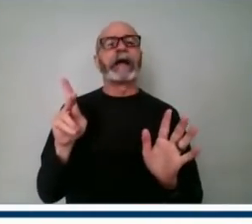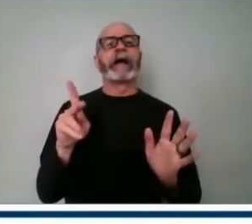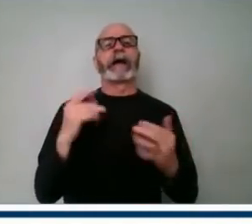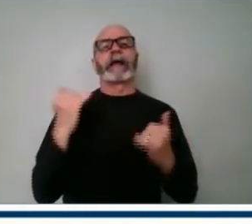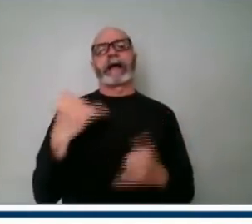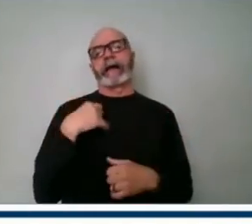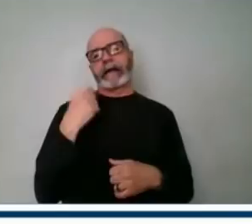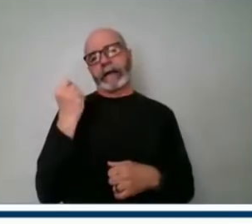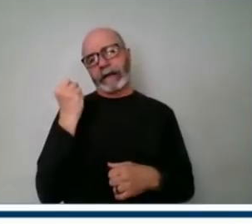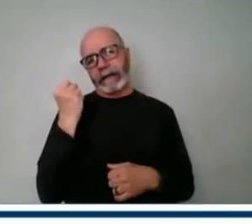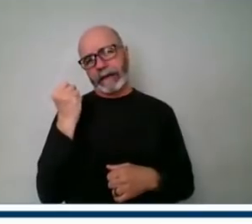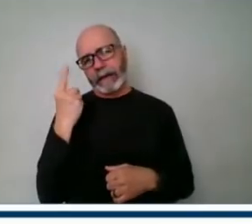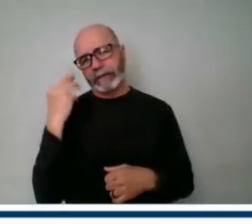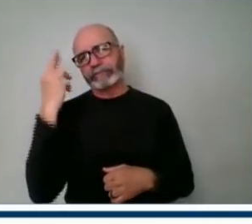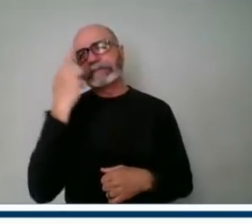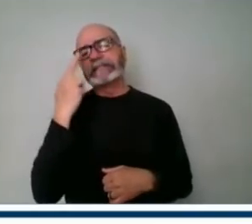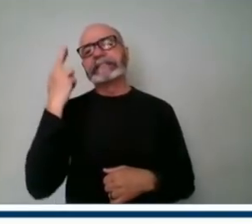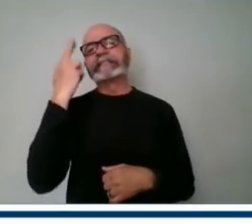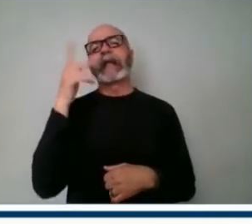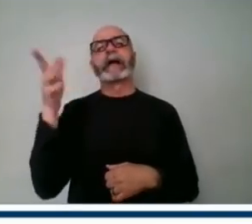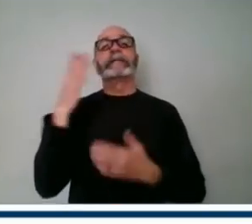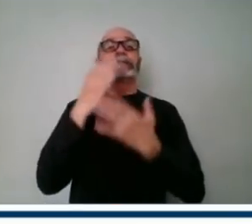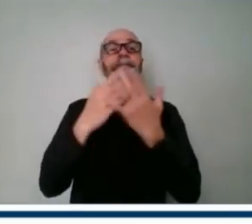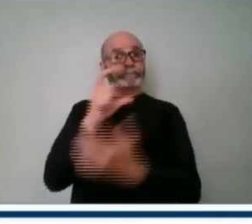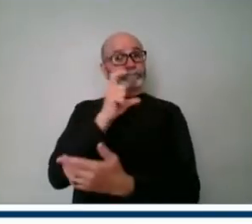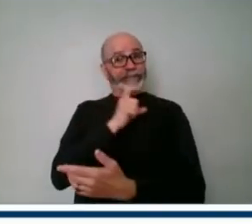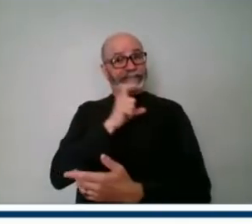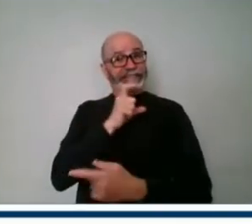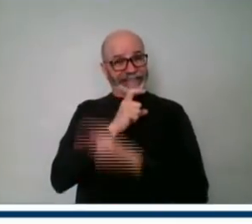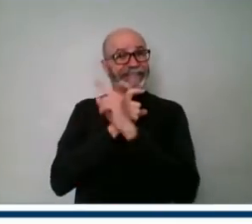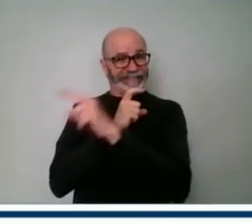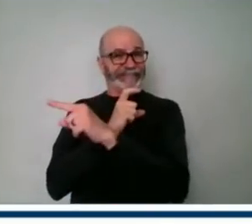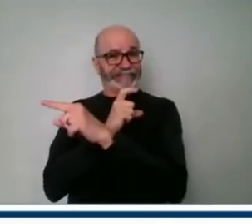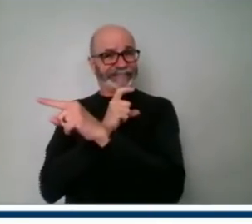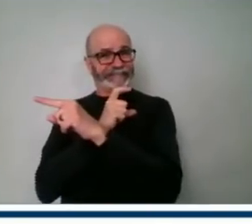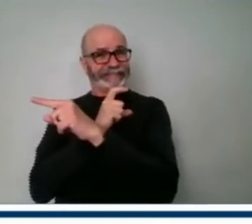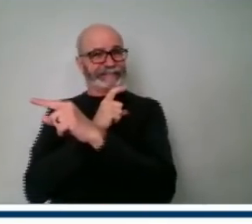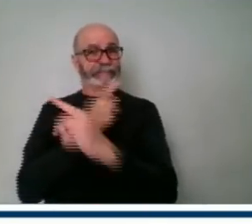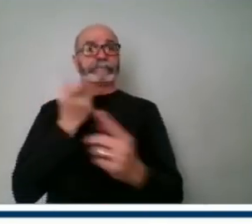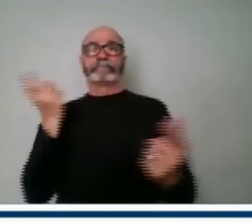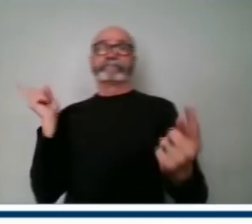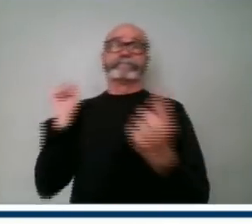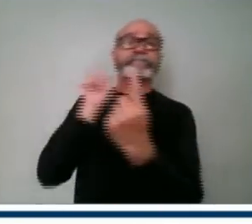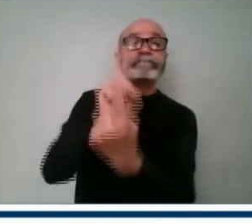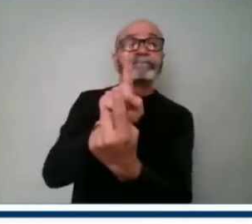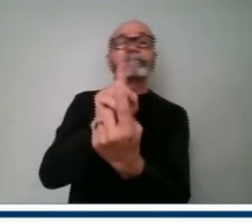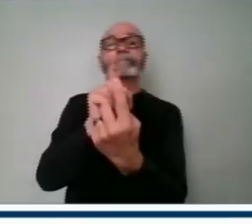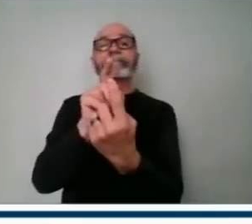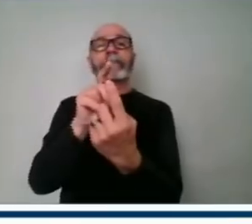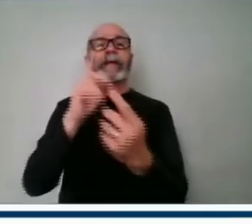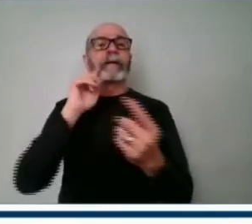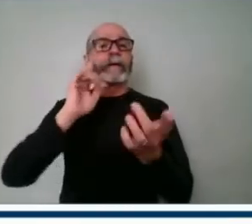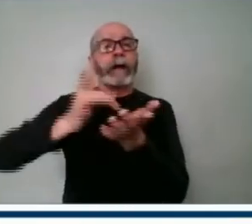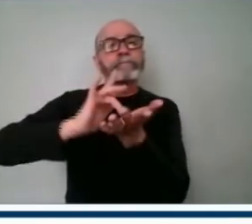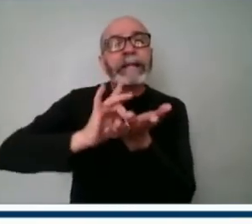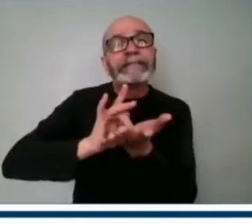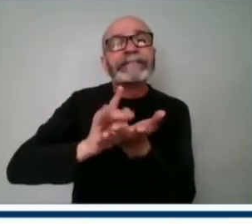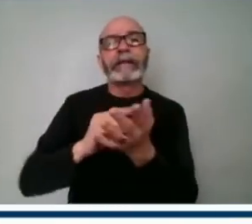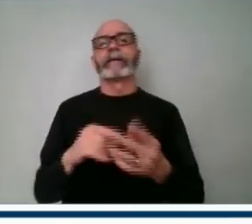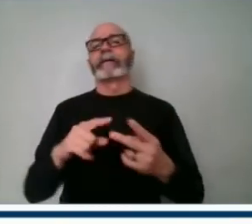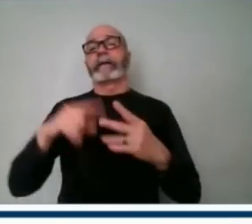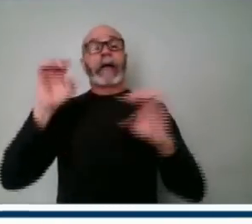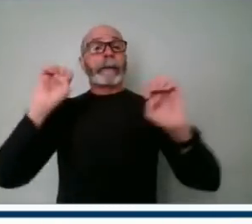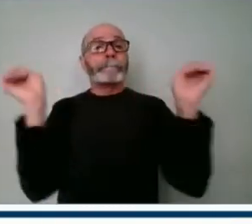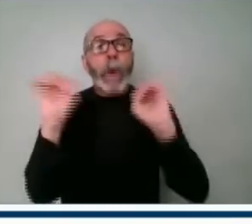many frontline police officers, they may be the first on scene for a medical event. So all we're doing is treating those